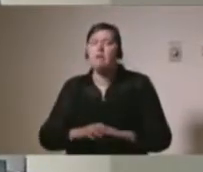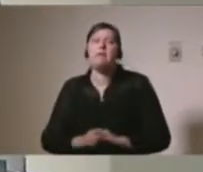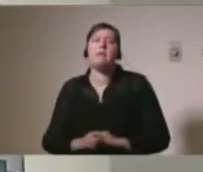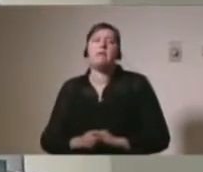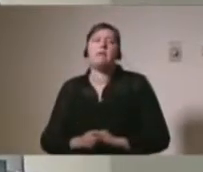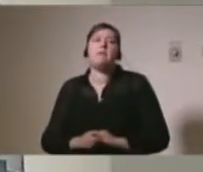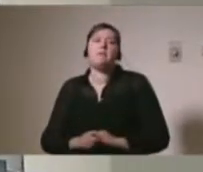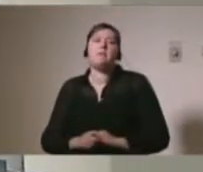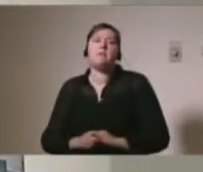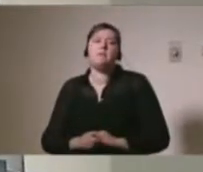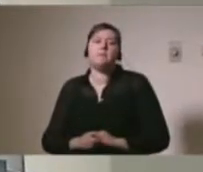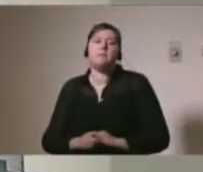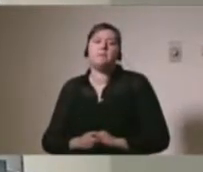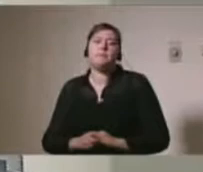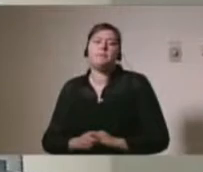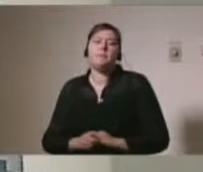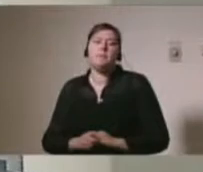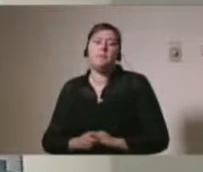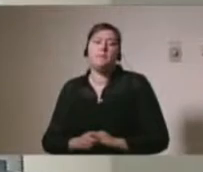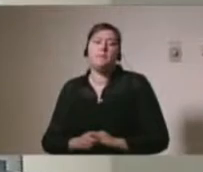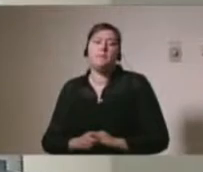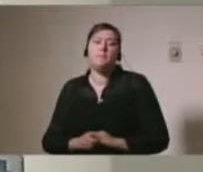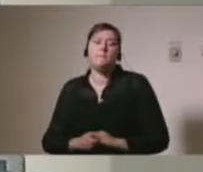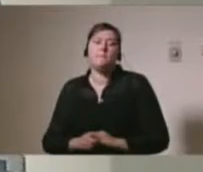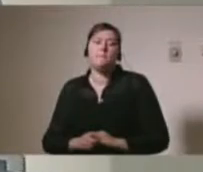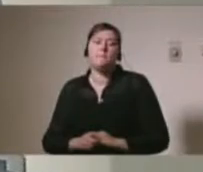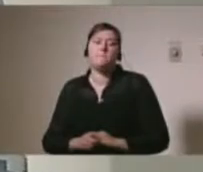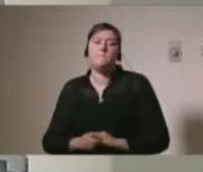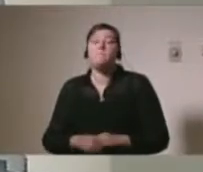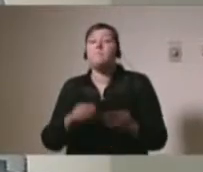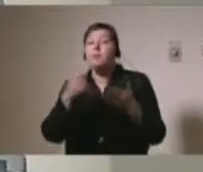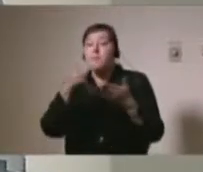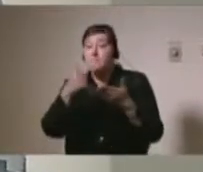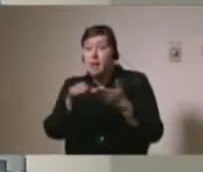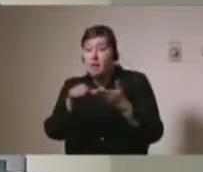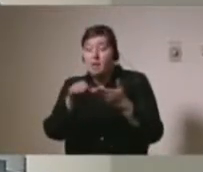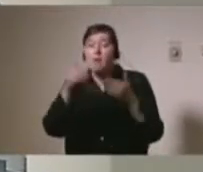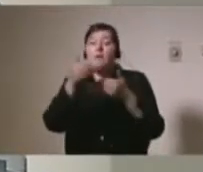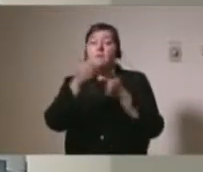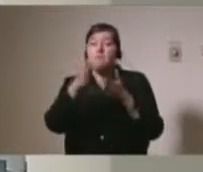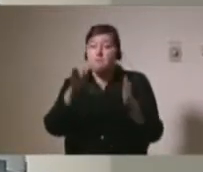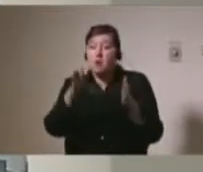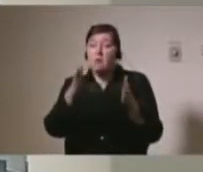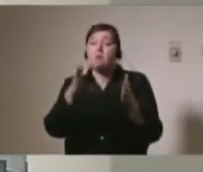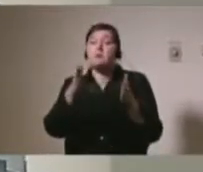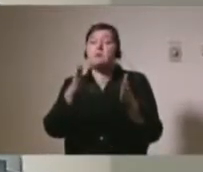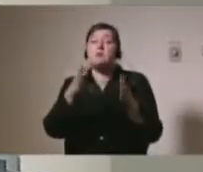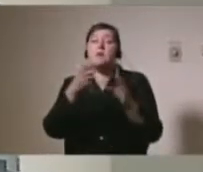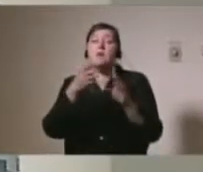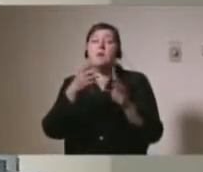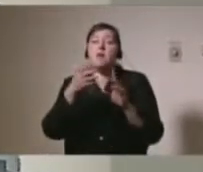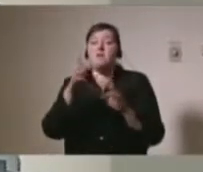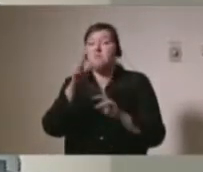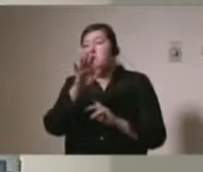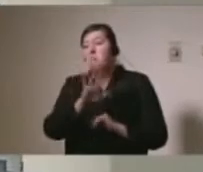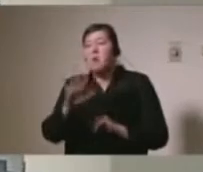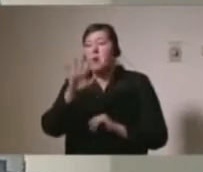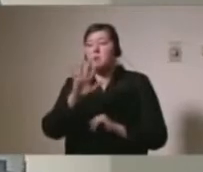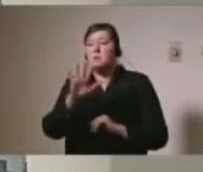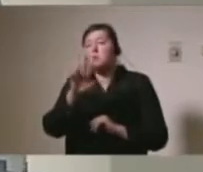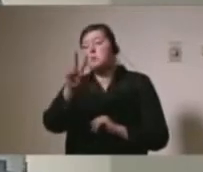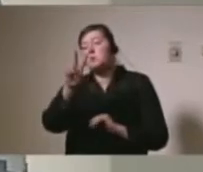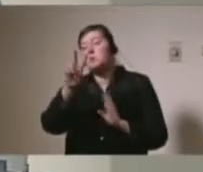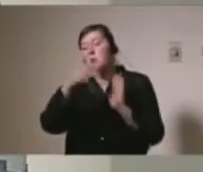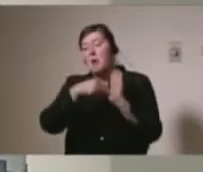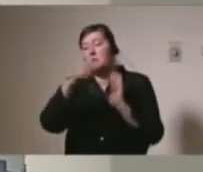Correspondence and package delivery is provided by approximately 2,500 distribution